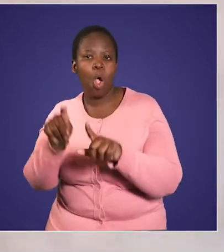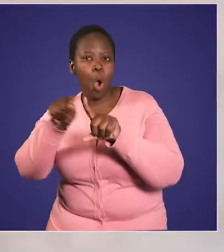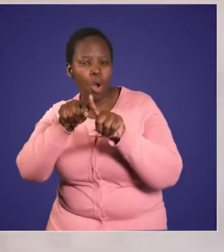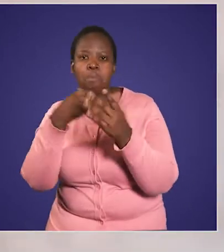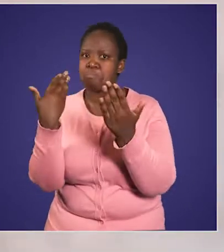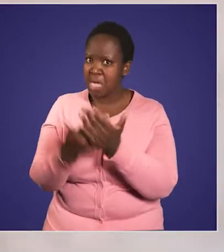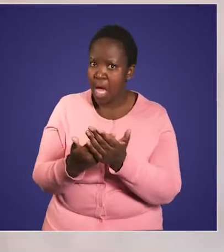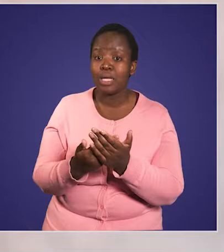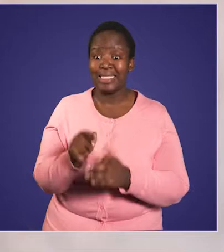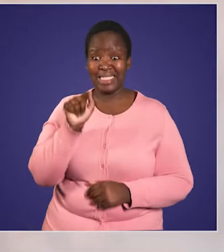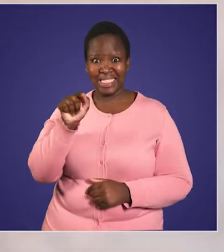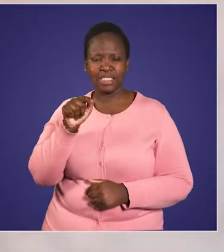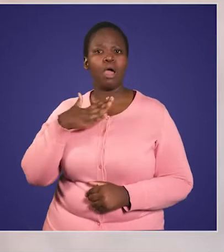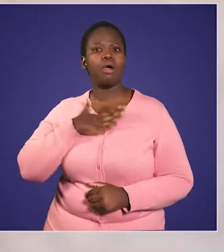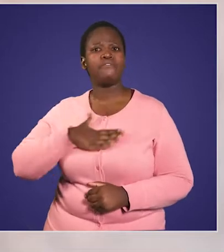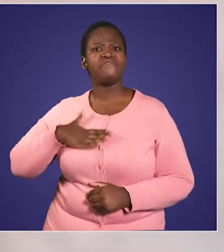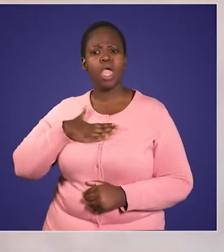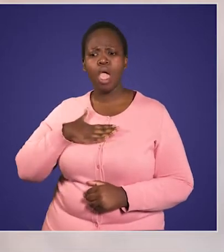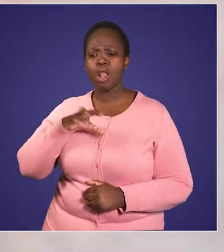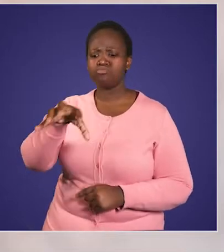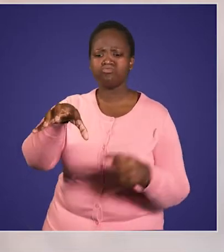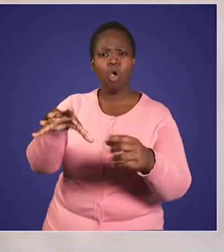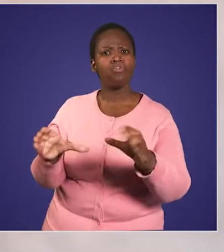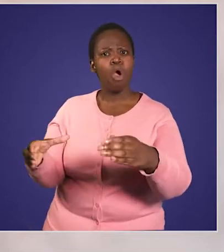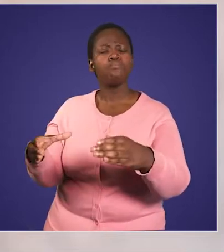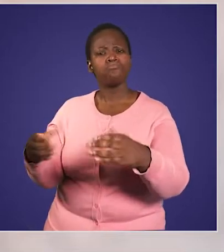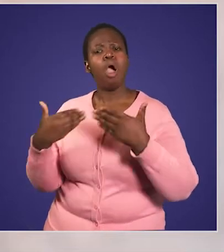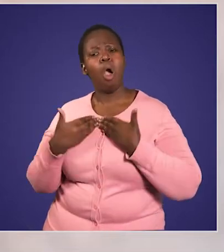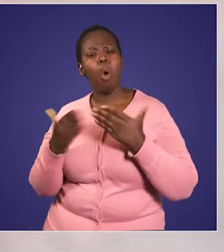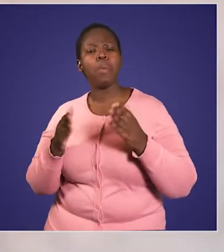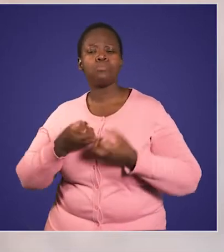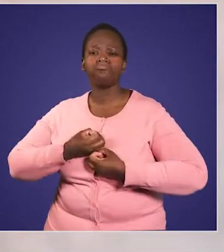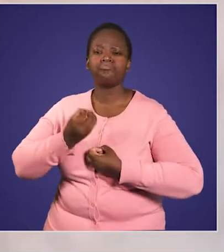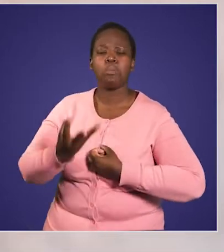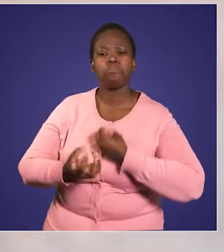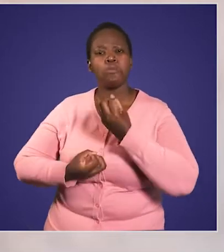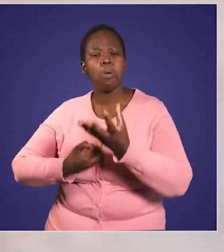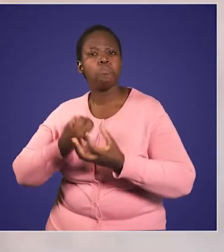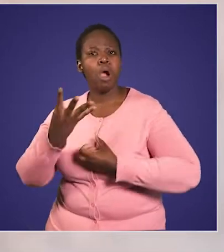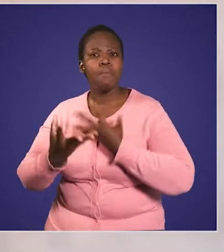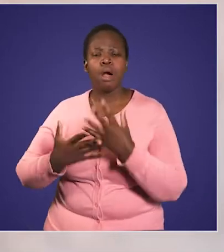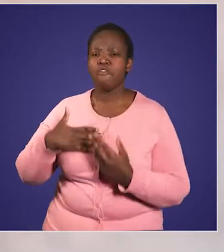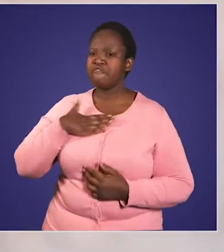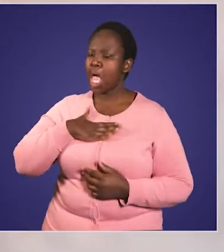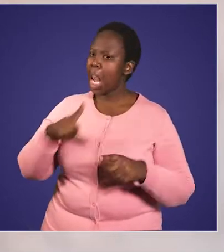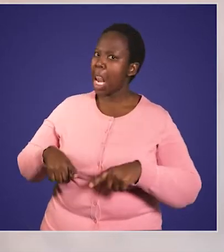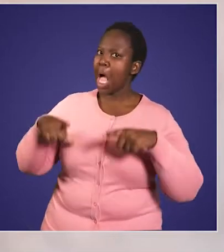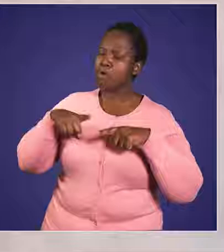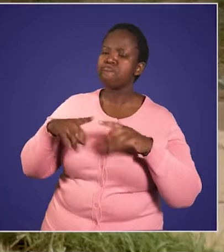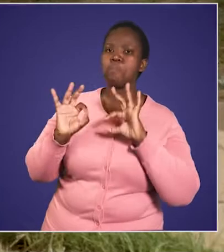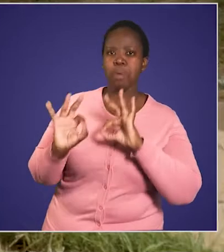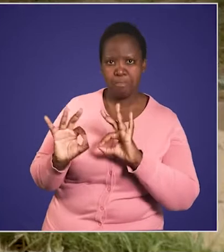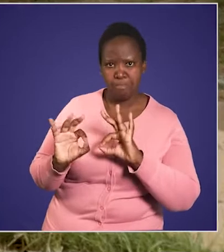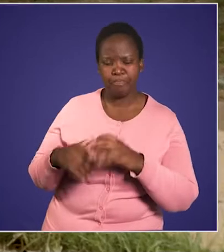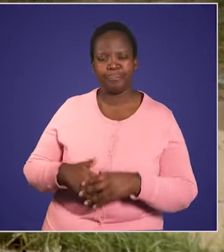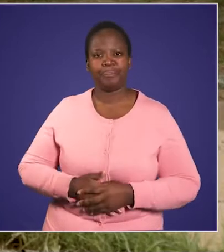that was the only place where we used to feel comfortable and feel open to tell each other about how we should be living.